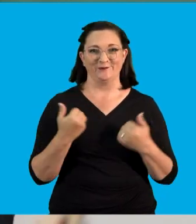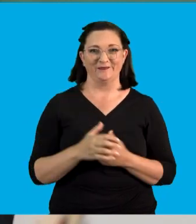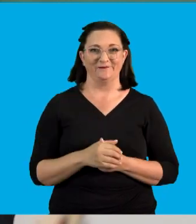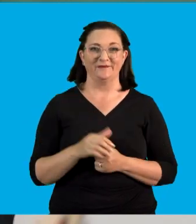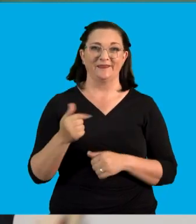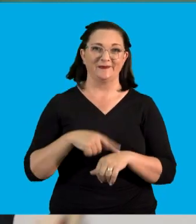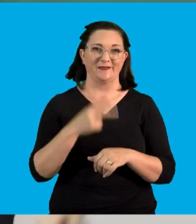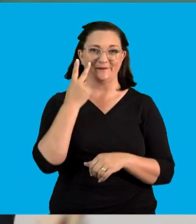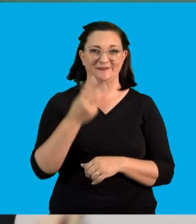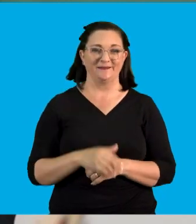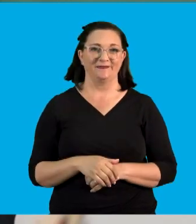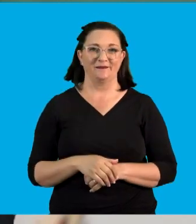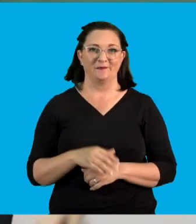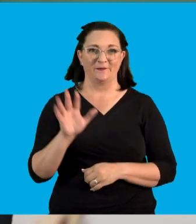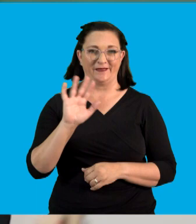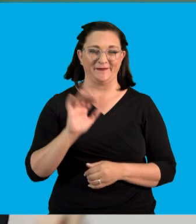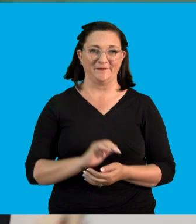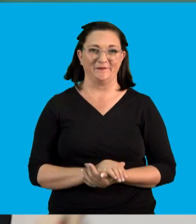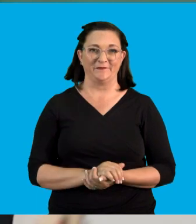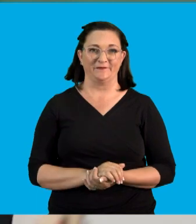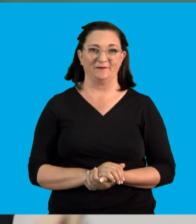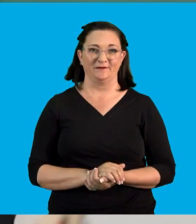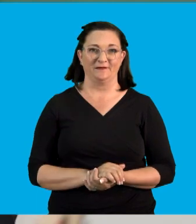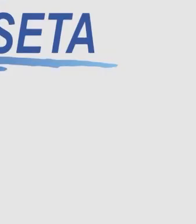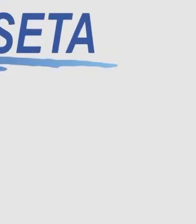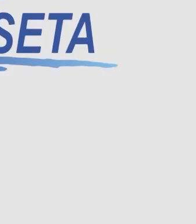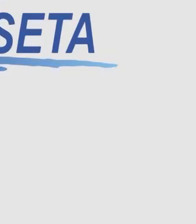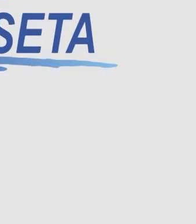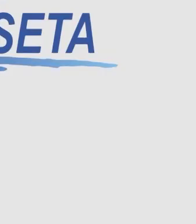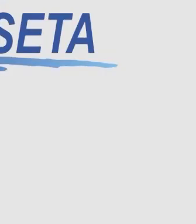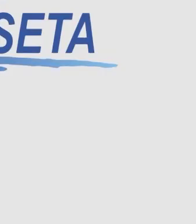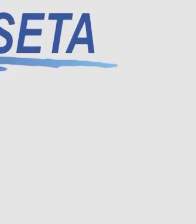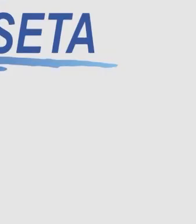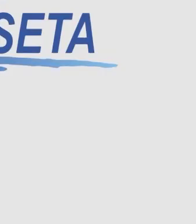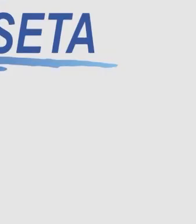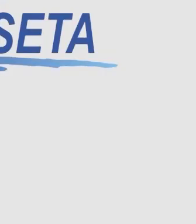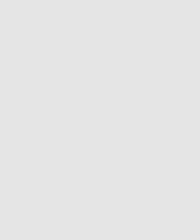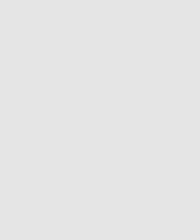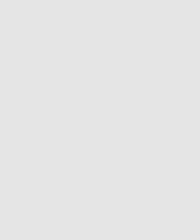know I definitely did. We'll see you next time. Goodbye.